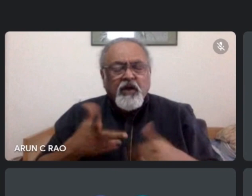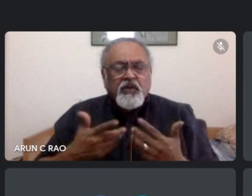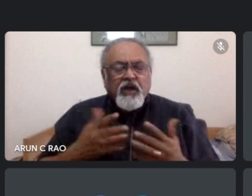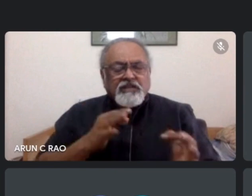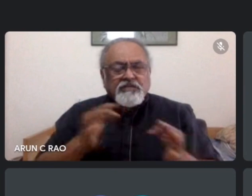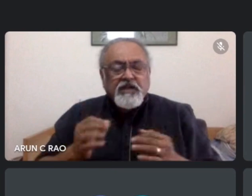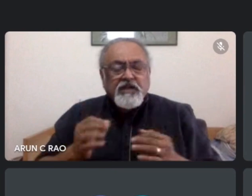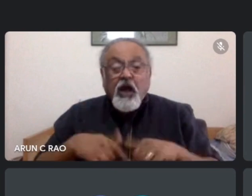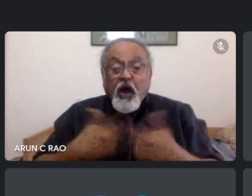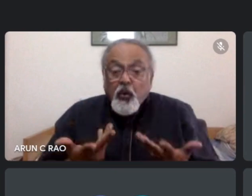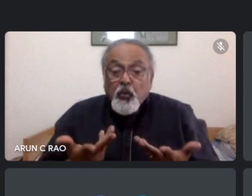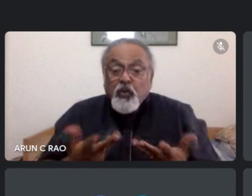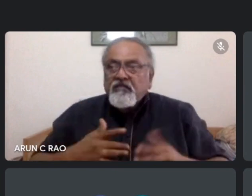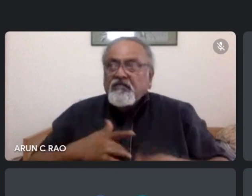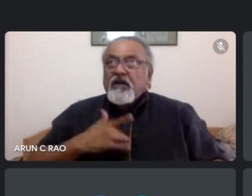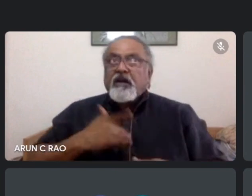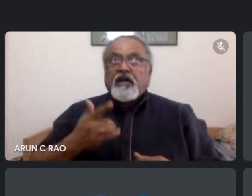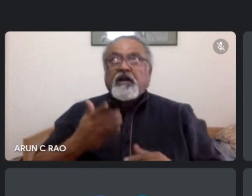it's really